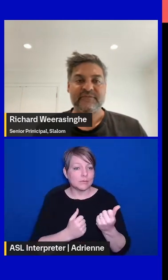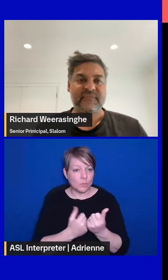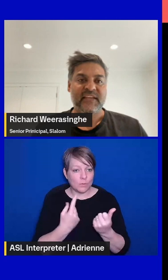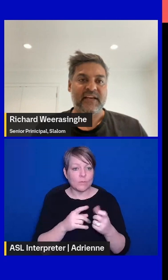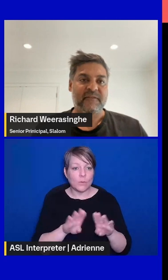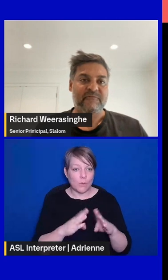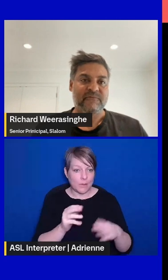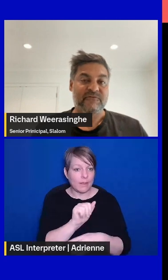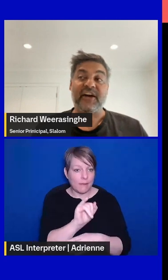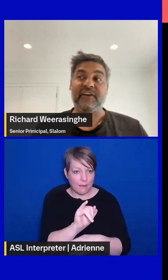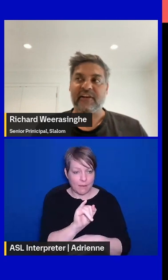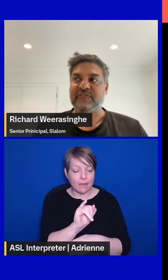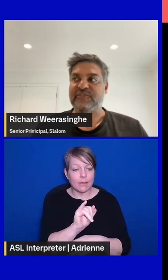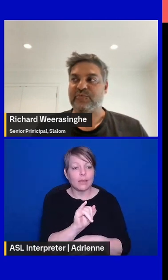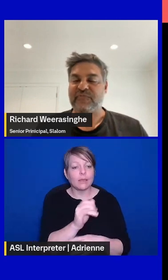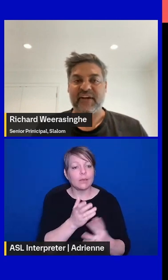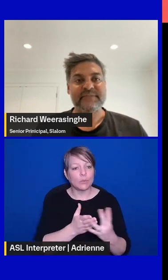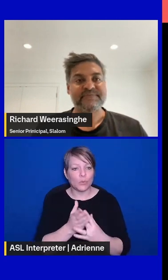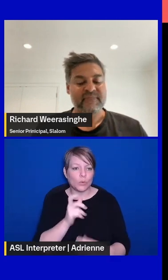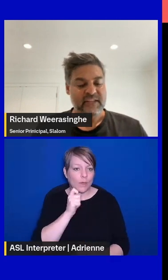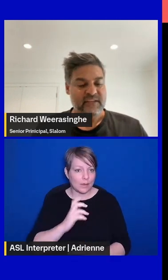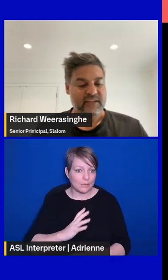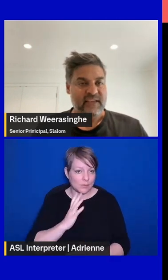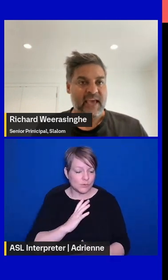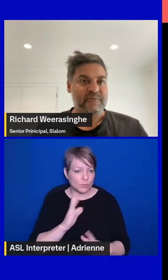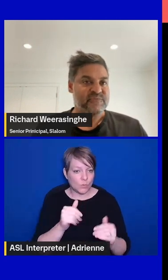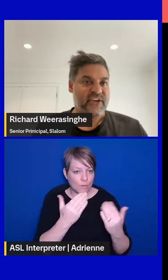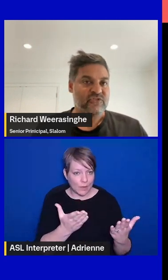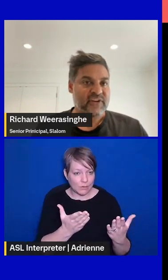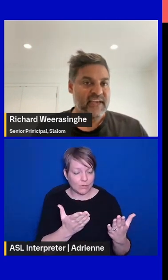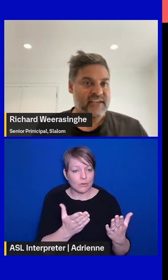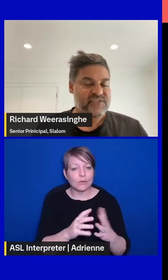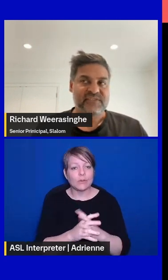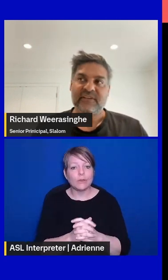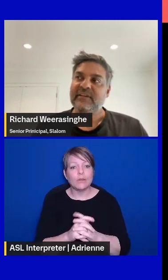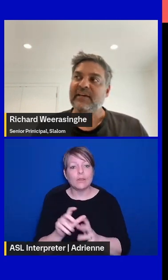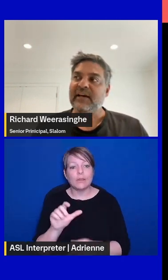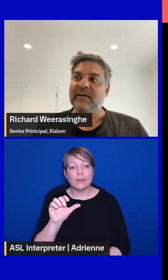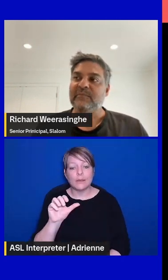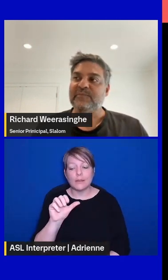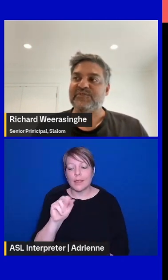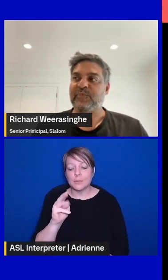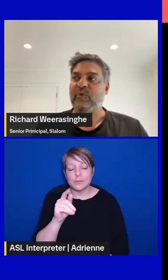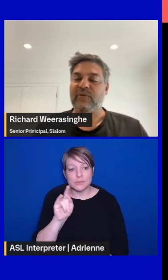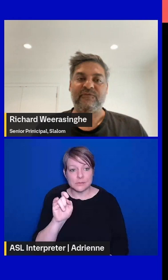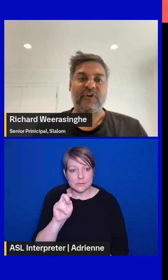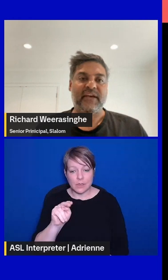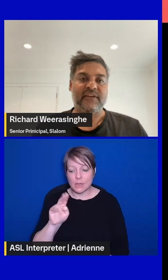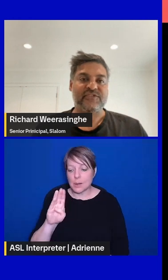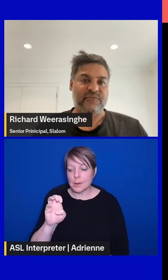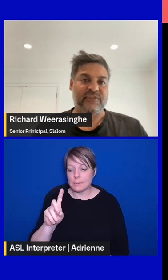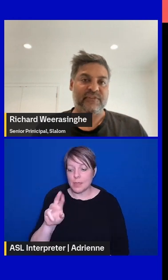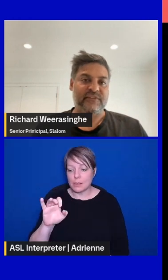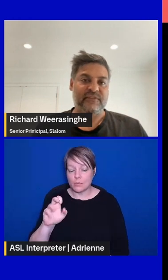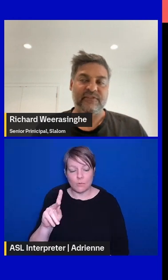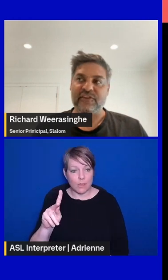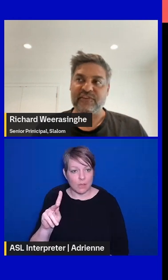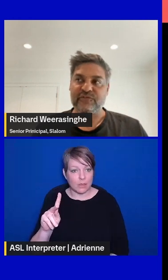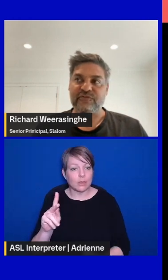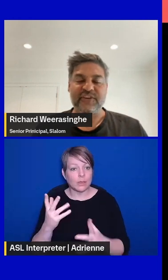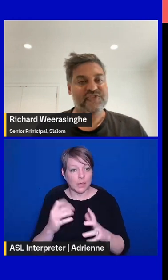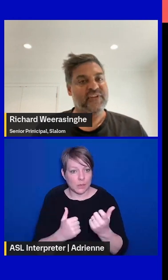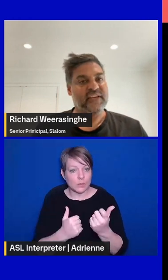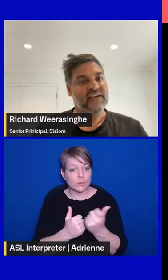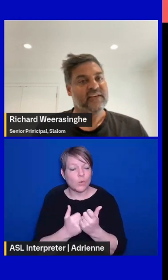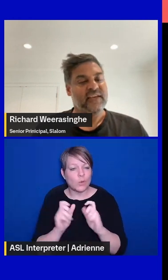OpenAI via an unofficial provider. Amazon Bedrock has support via, so you can